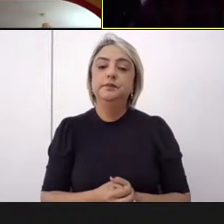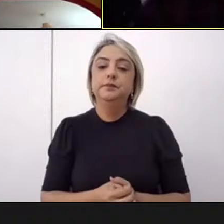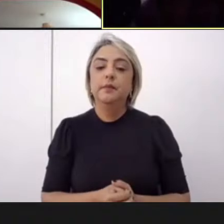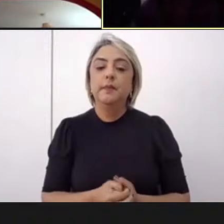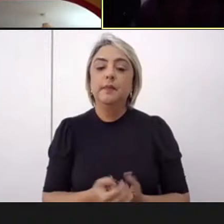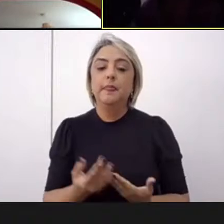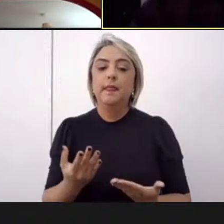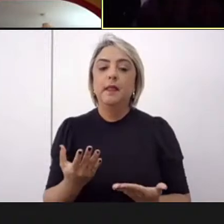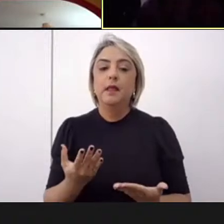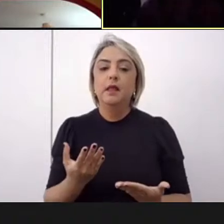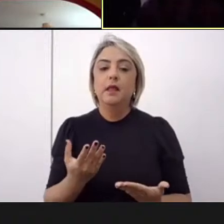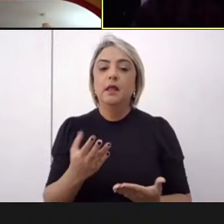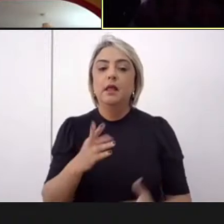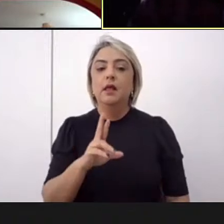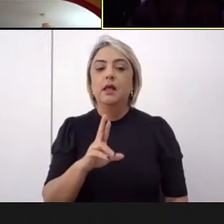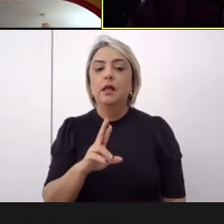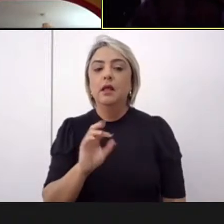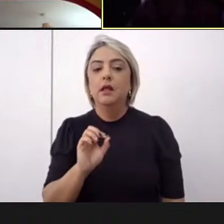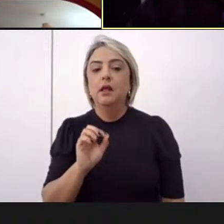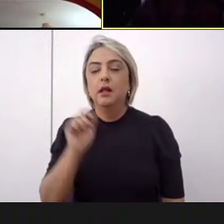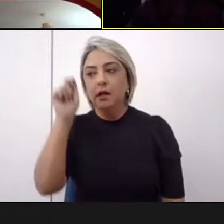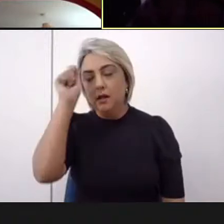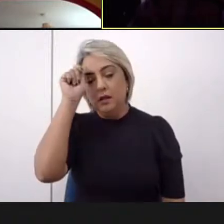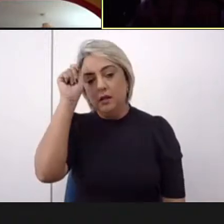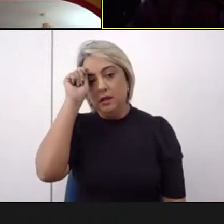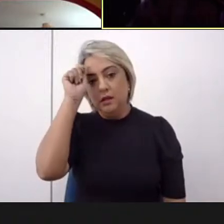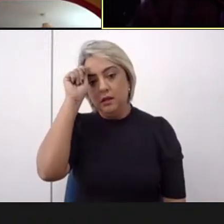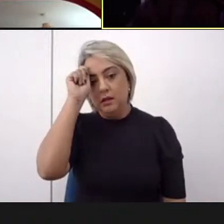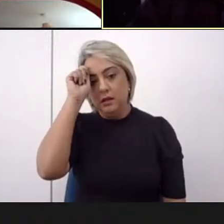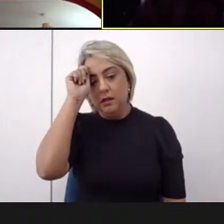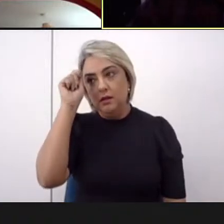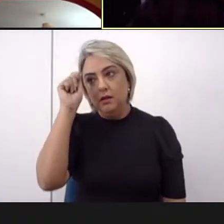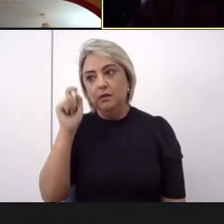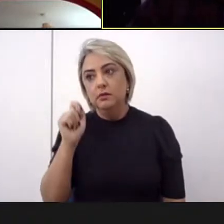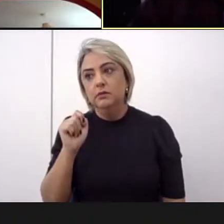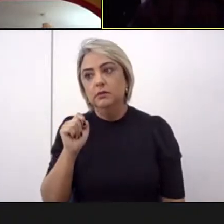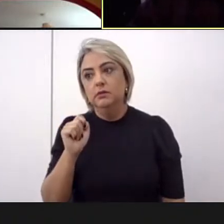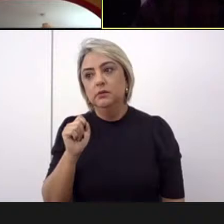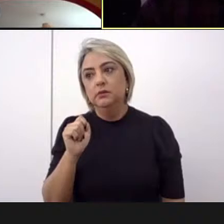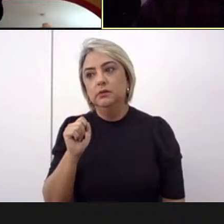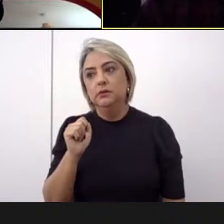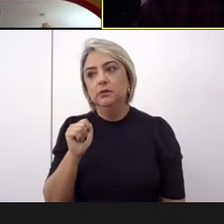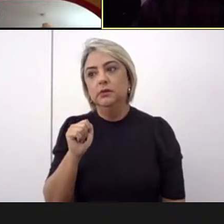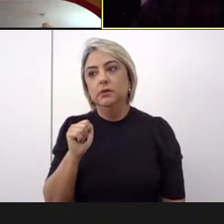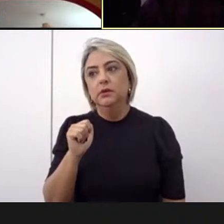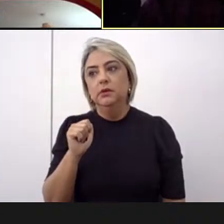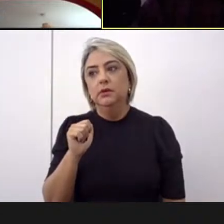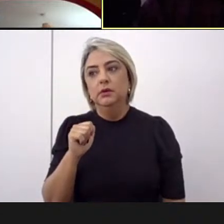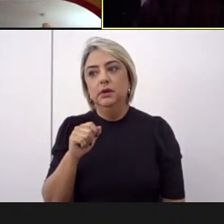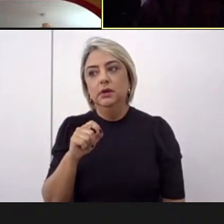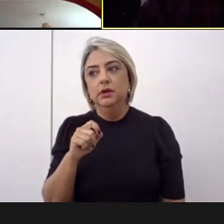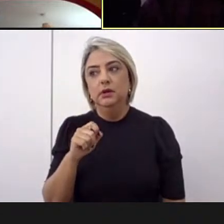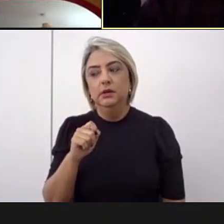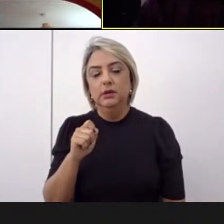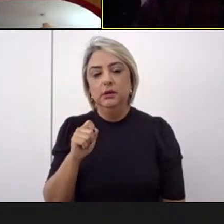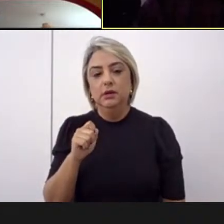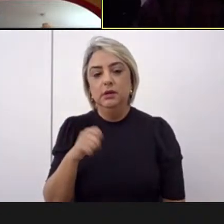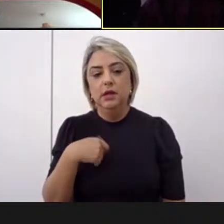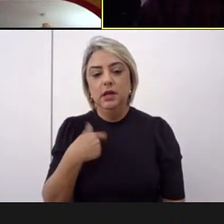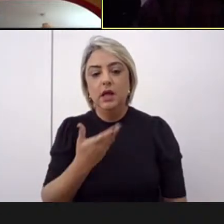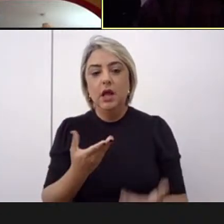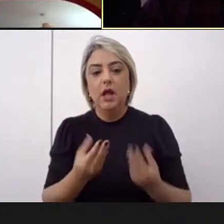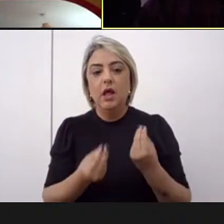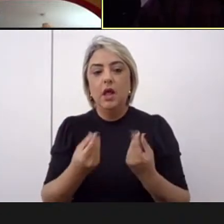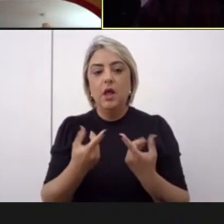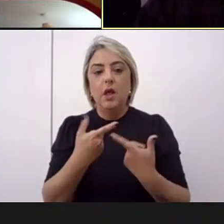action of international brokers, agents who use the international arena to reinforce their positions